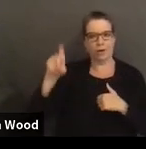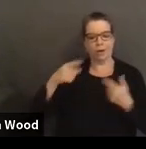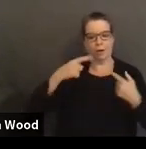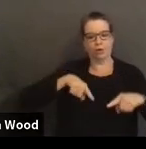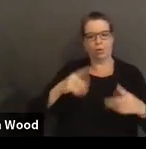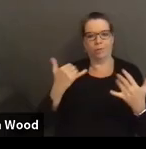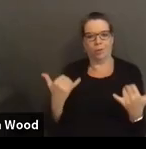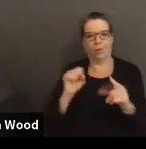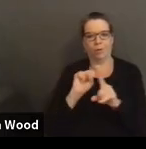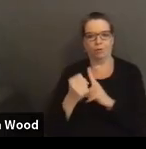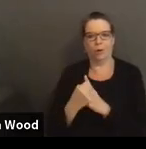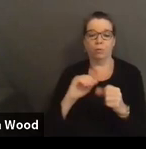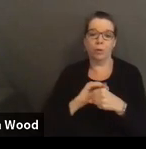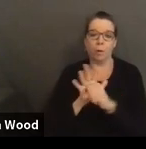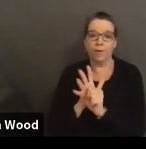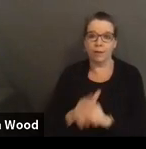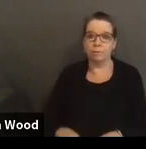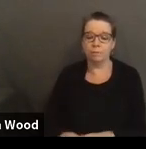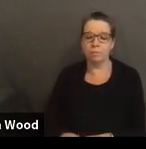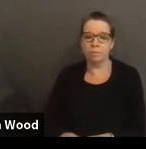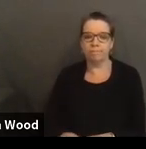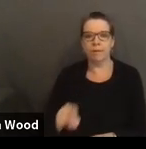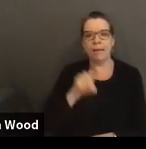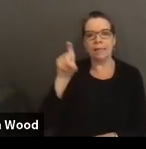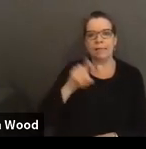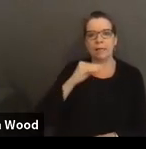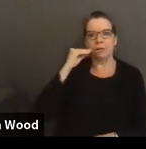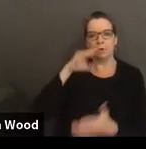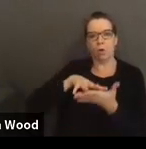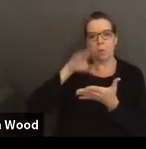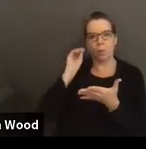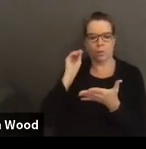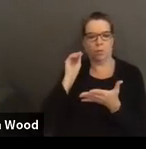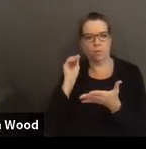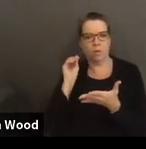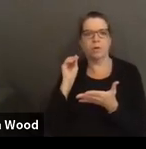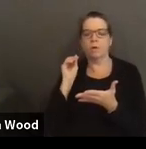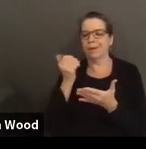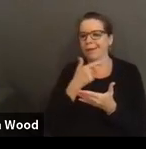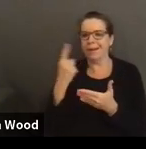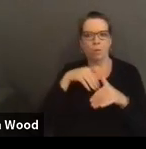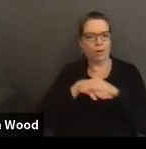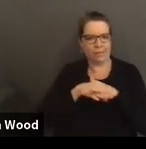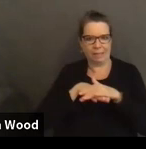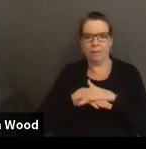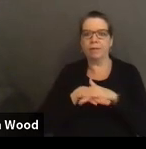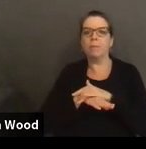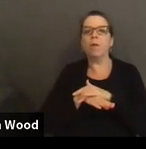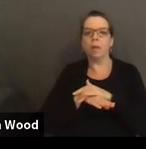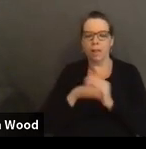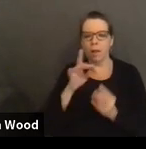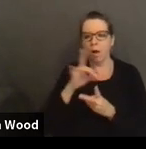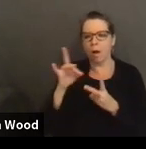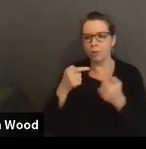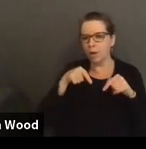current situation. So Texas home learning is a freely accessible optional